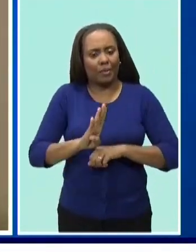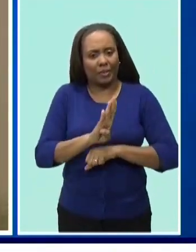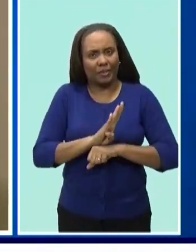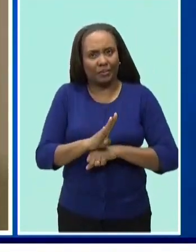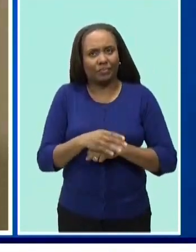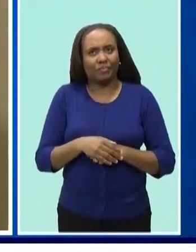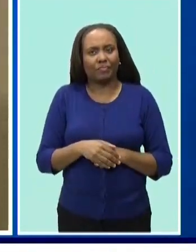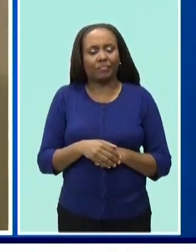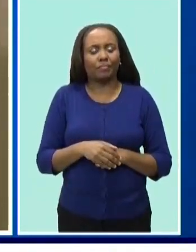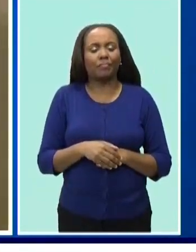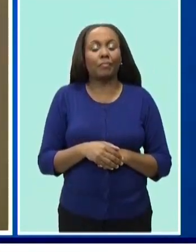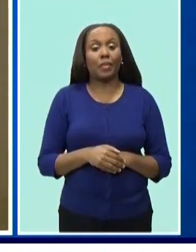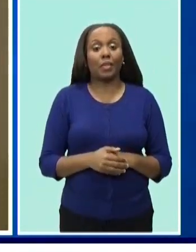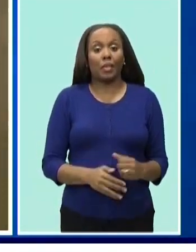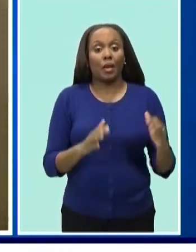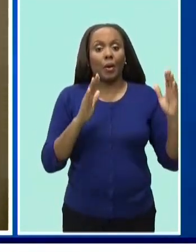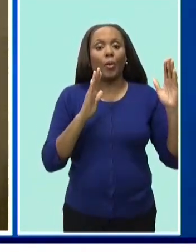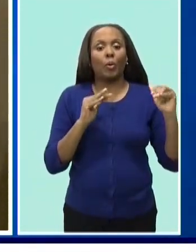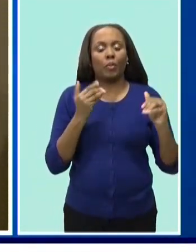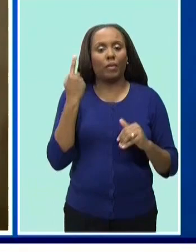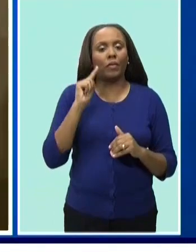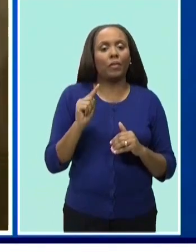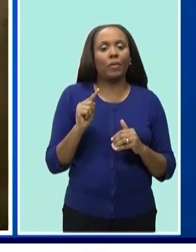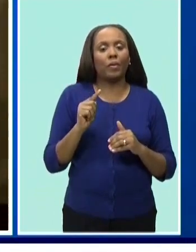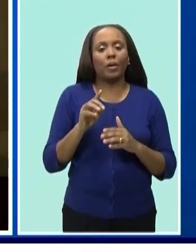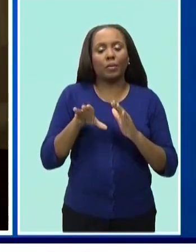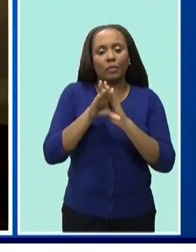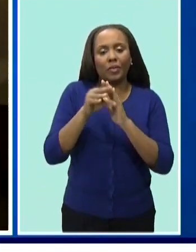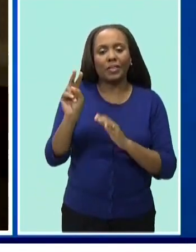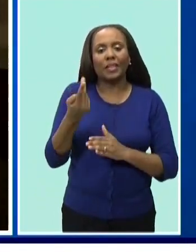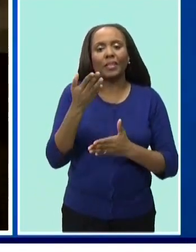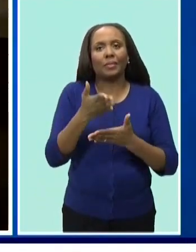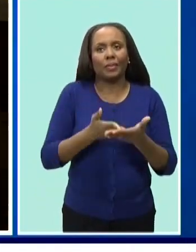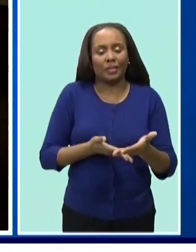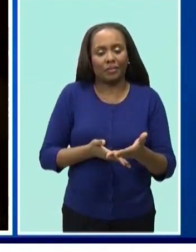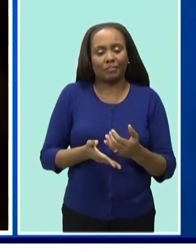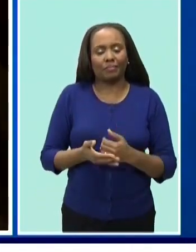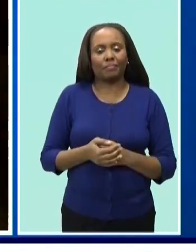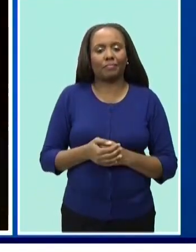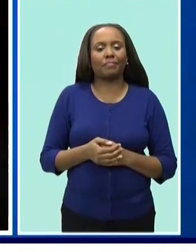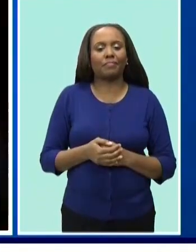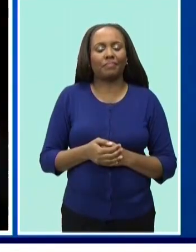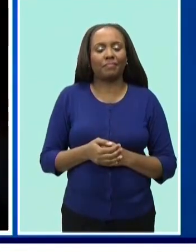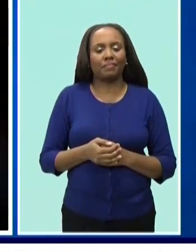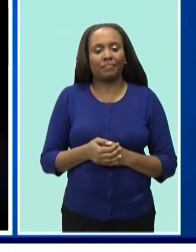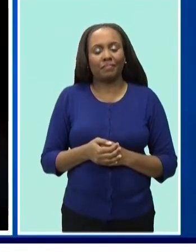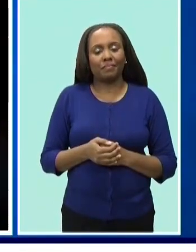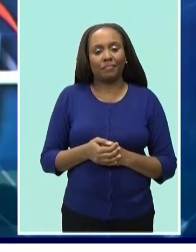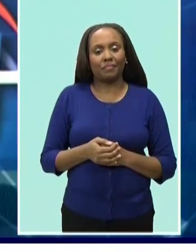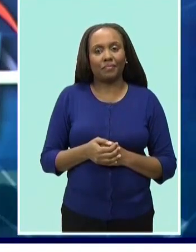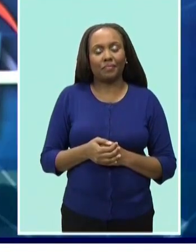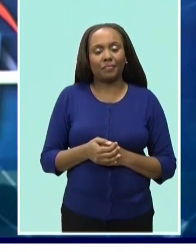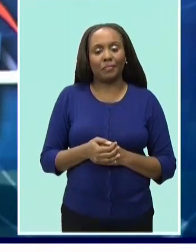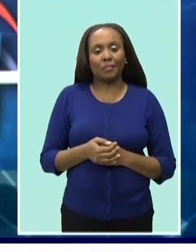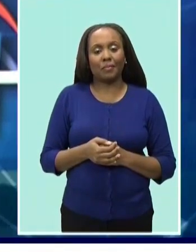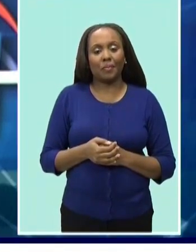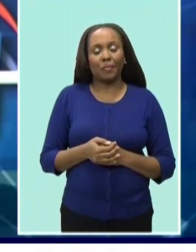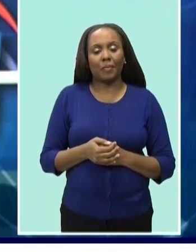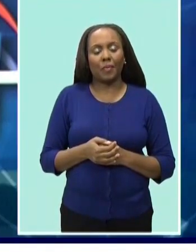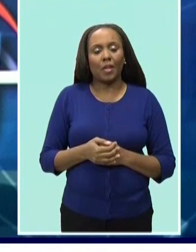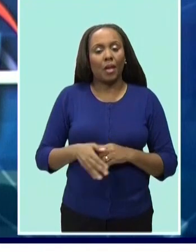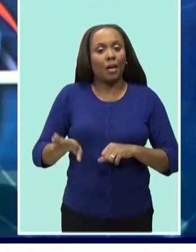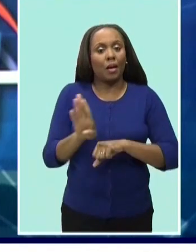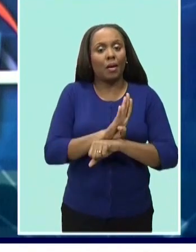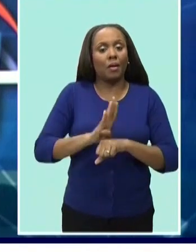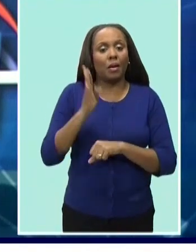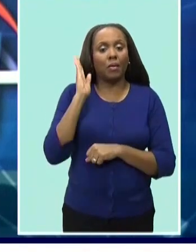release a sequel for The Trident, The Land We Call Home, in the future. Rianne Phillips, CBC News. Barbados